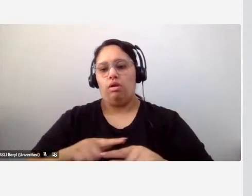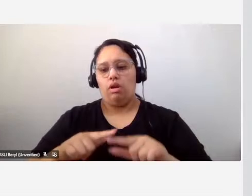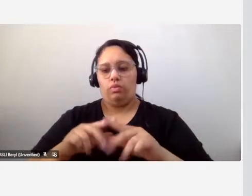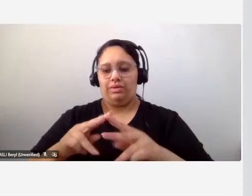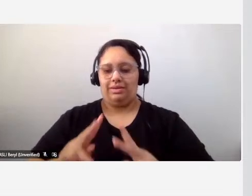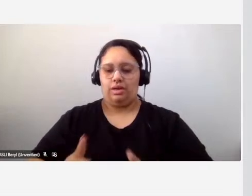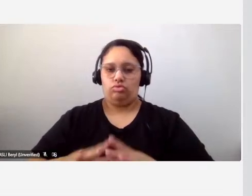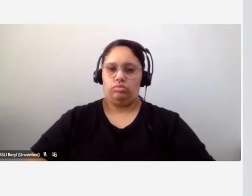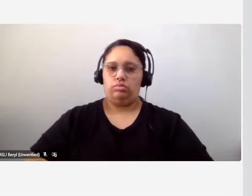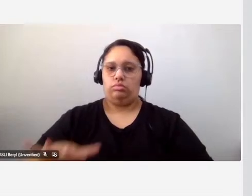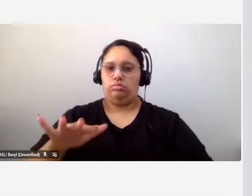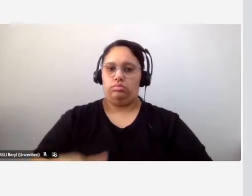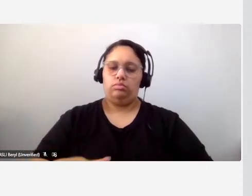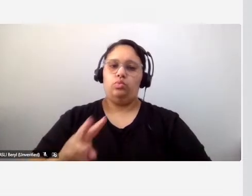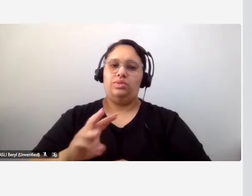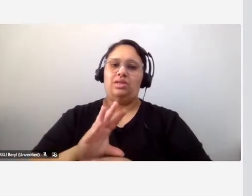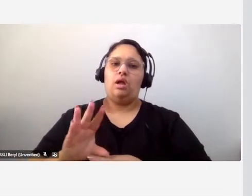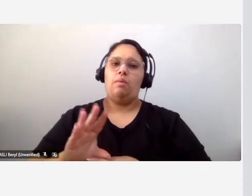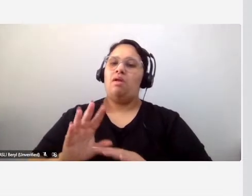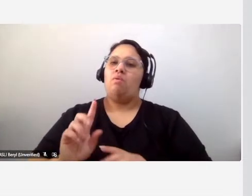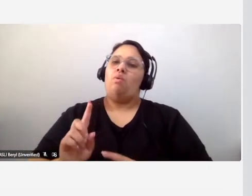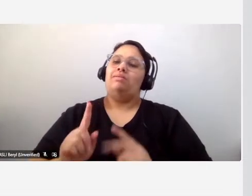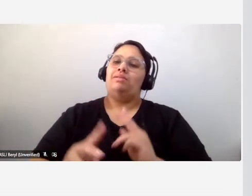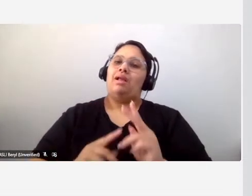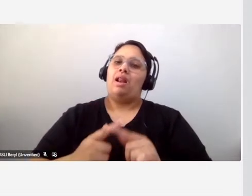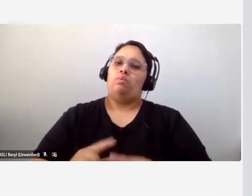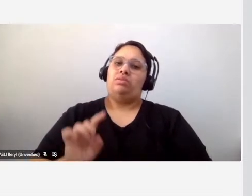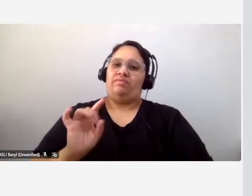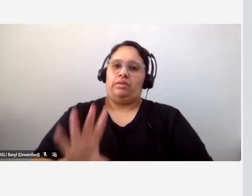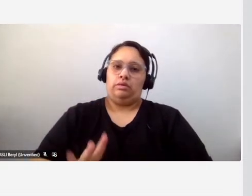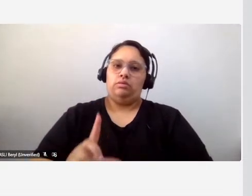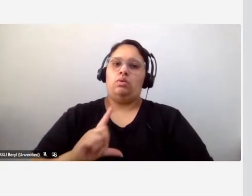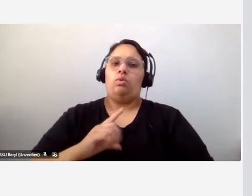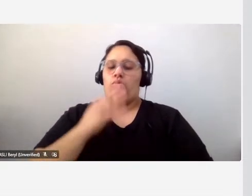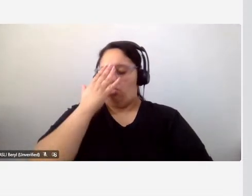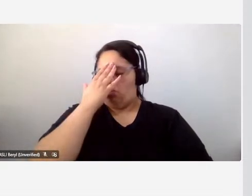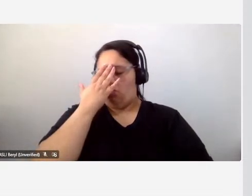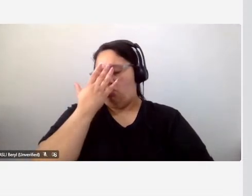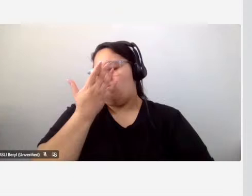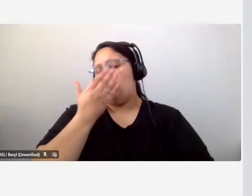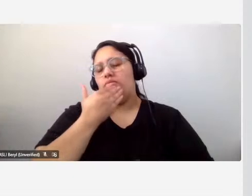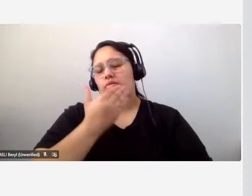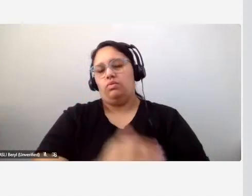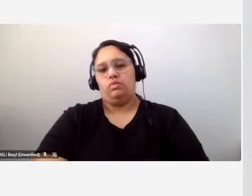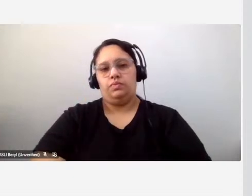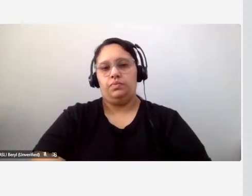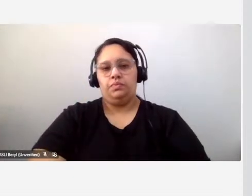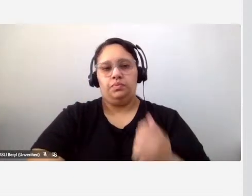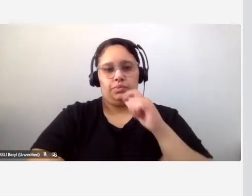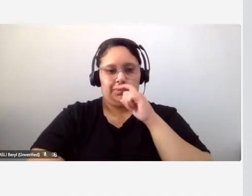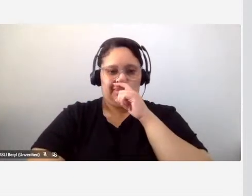Western Cape, and what are they, so that we just know where we are with that. Thank you.